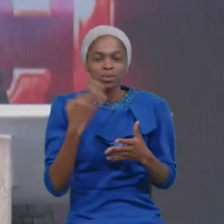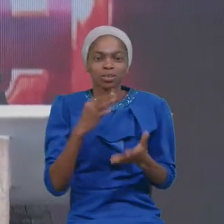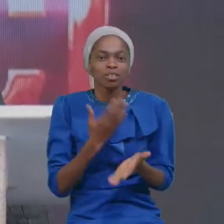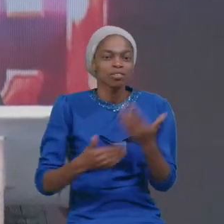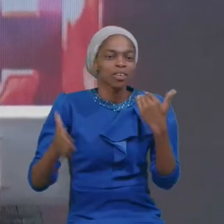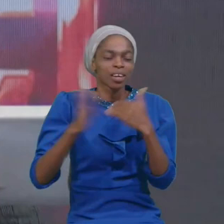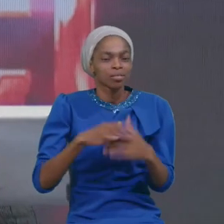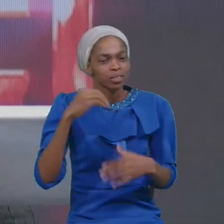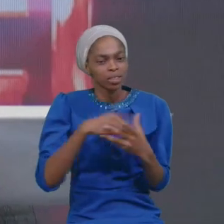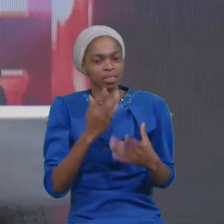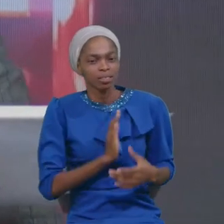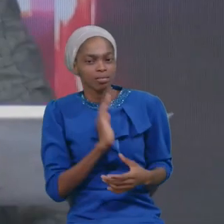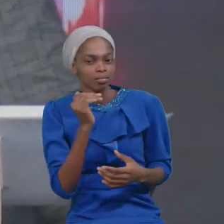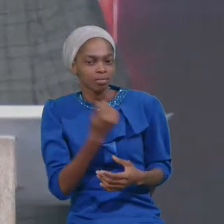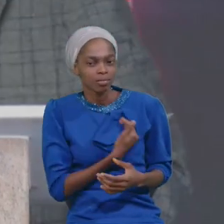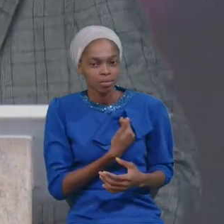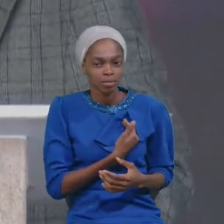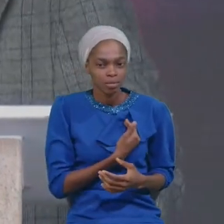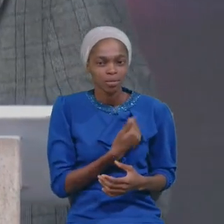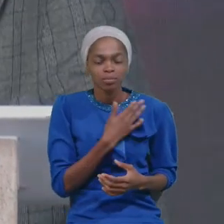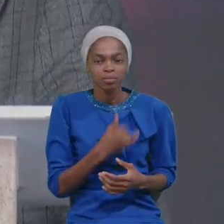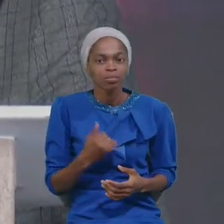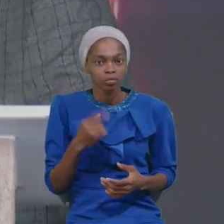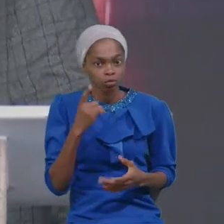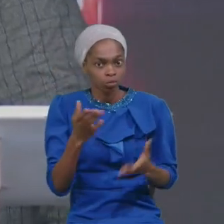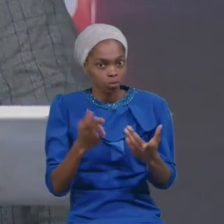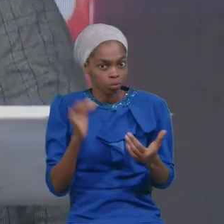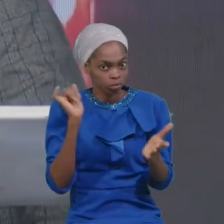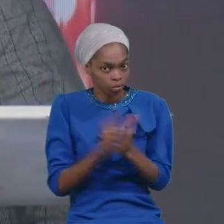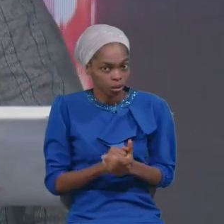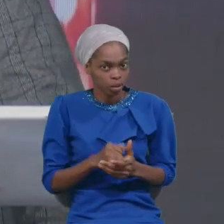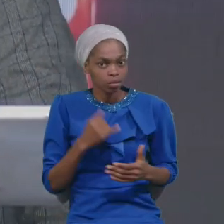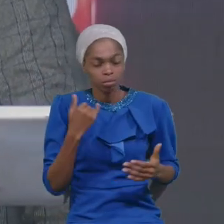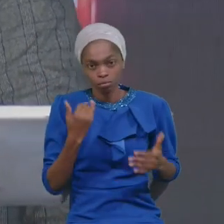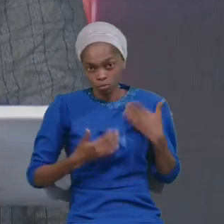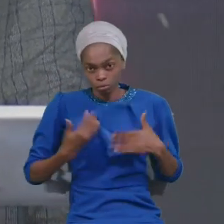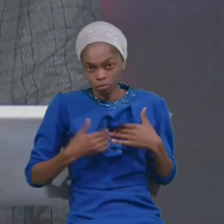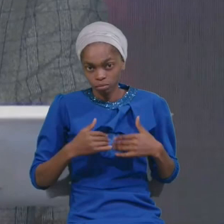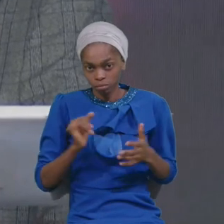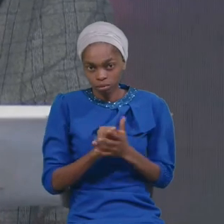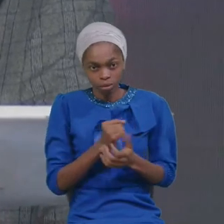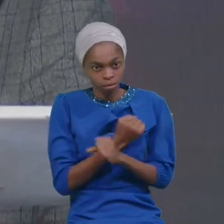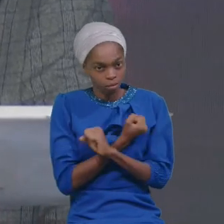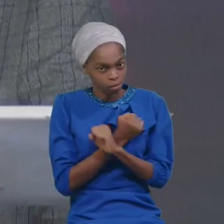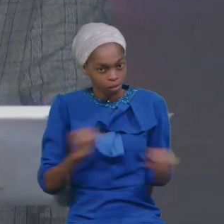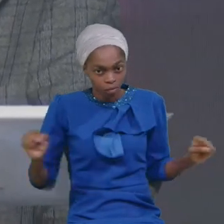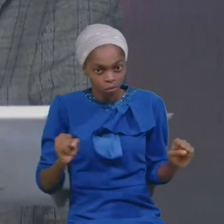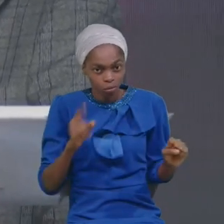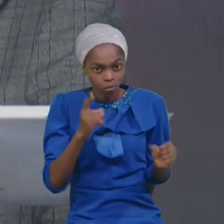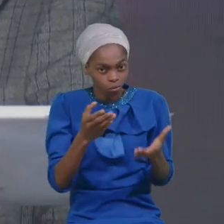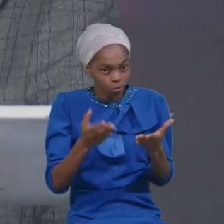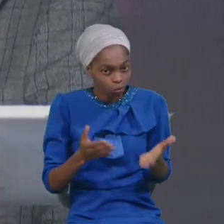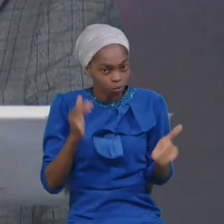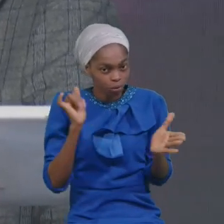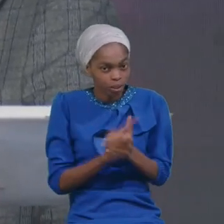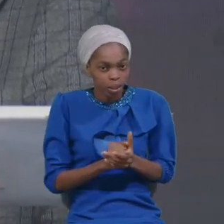salvation? And you want that friend that sticks closer than a brother? And you